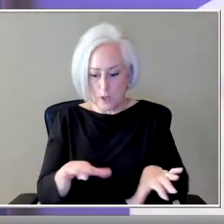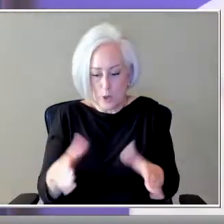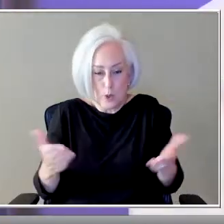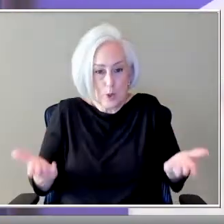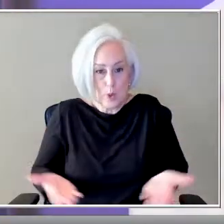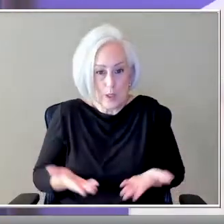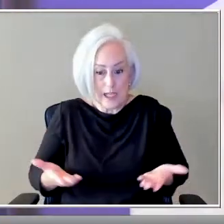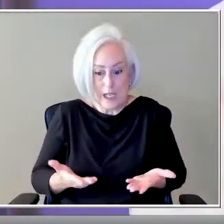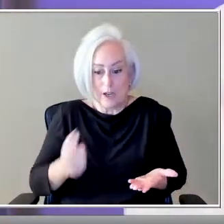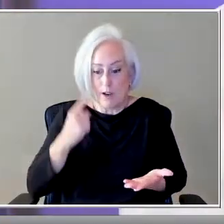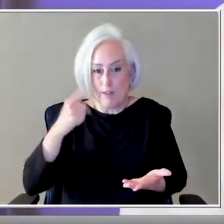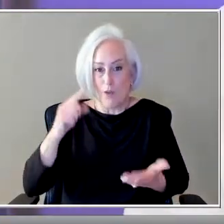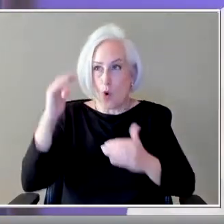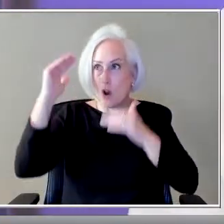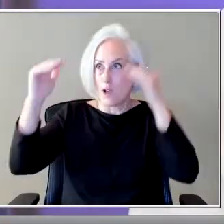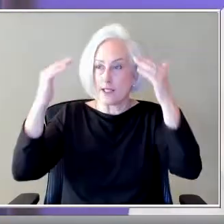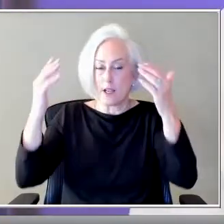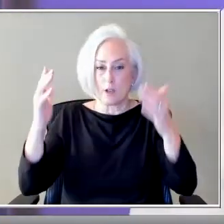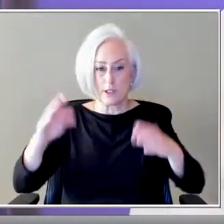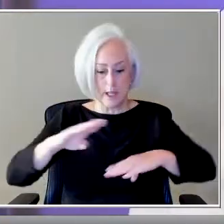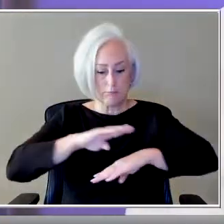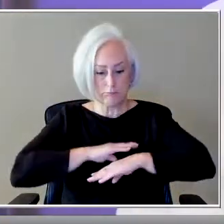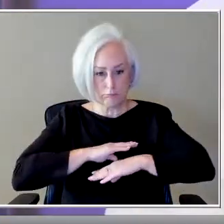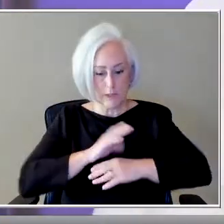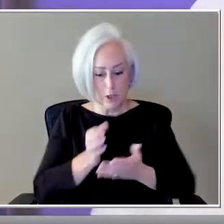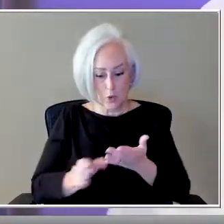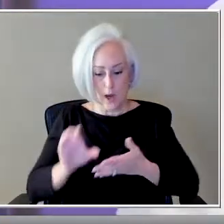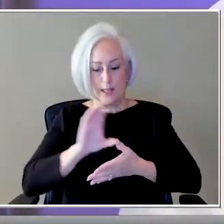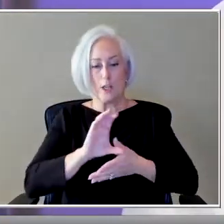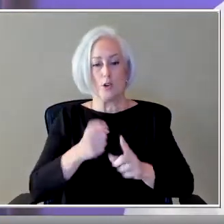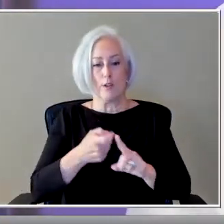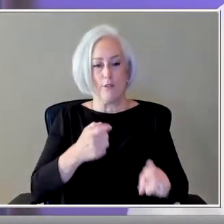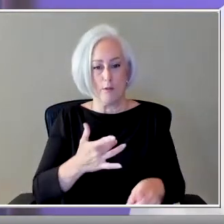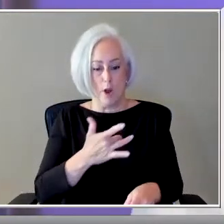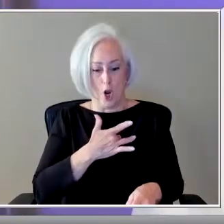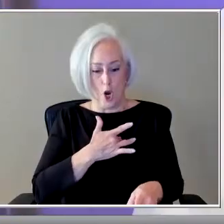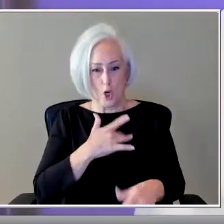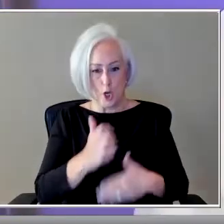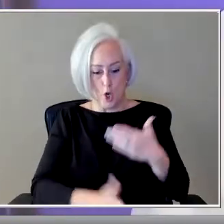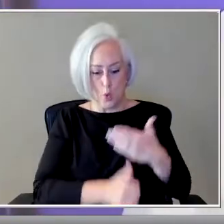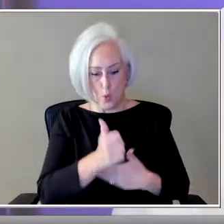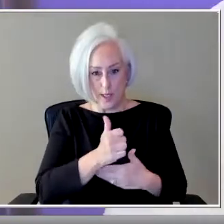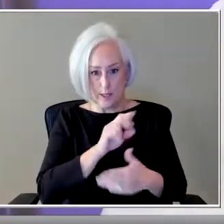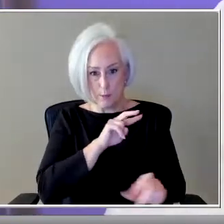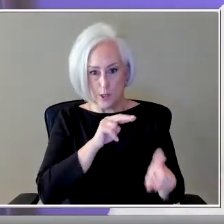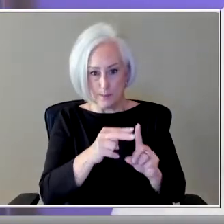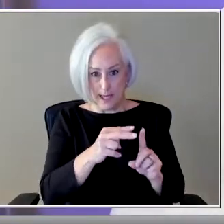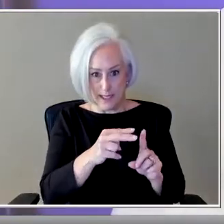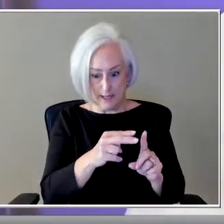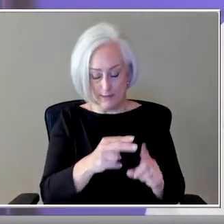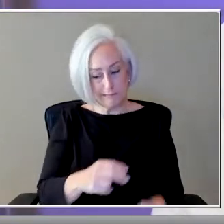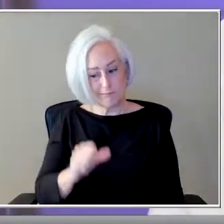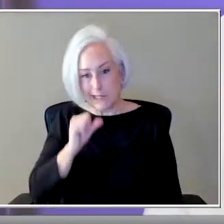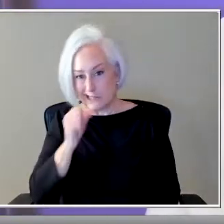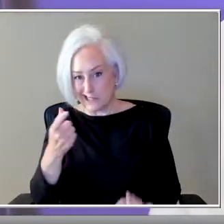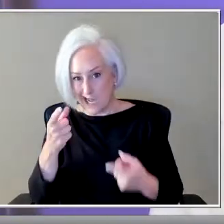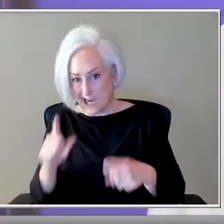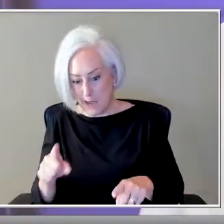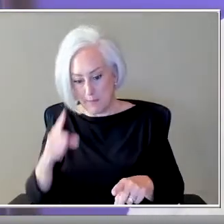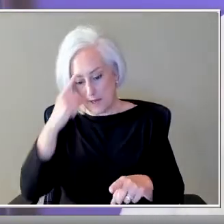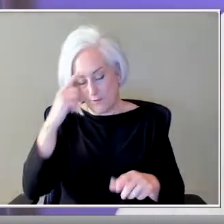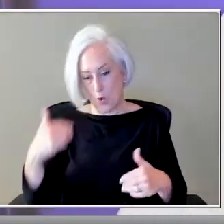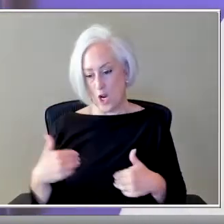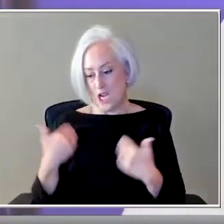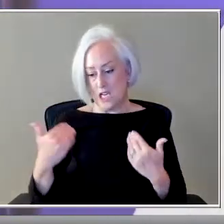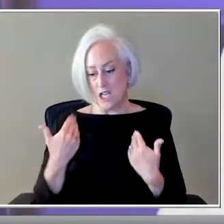adults that would meet the criteria from a cardiovascular risk standpoint. It's certainly not happening in patients that are younger